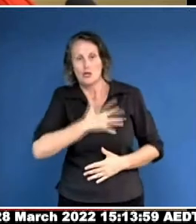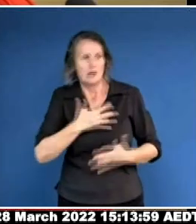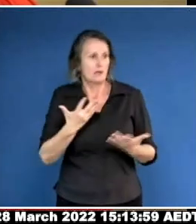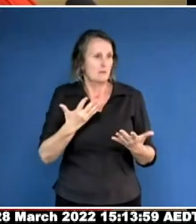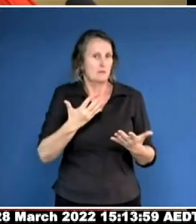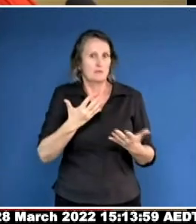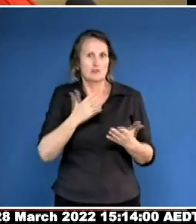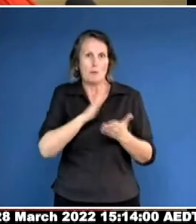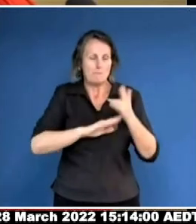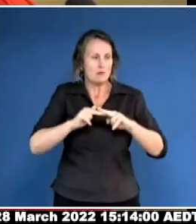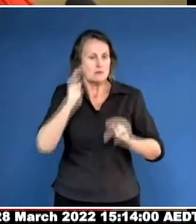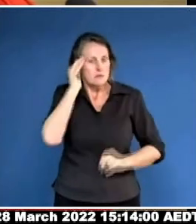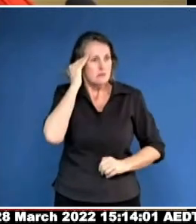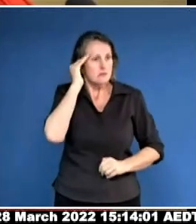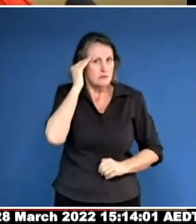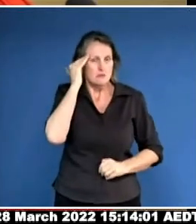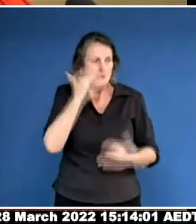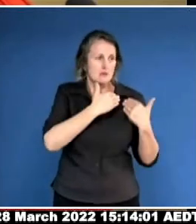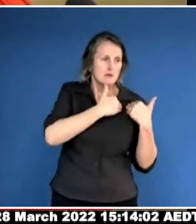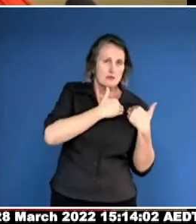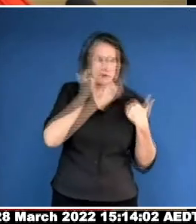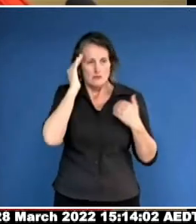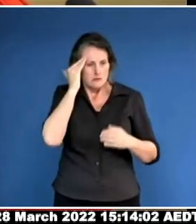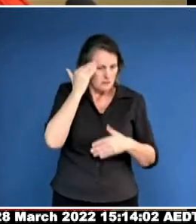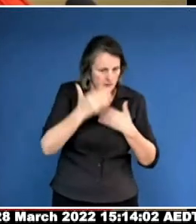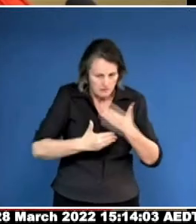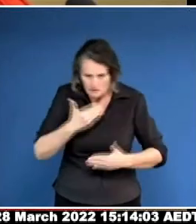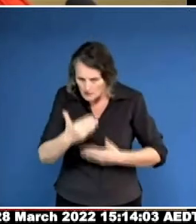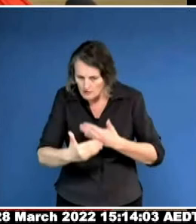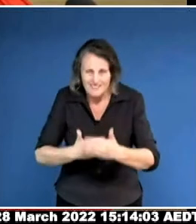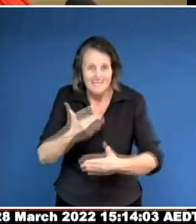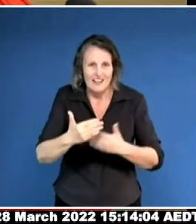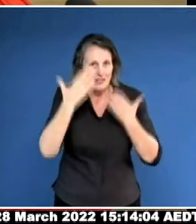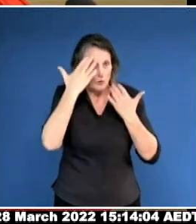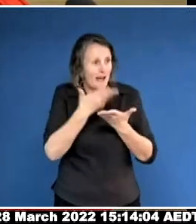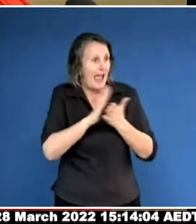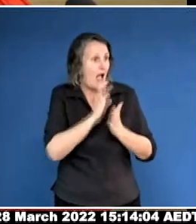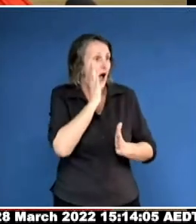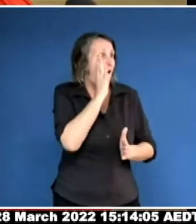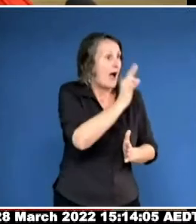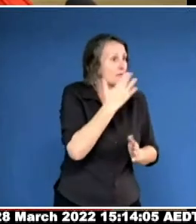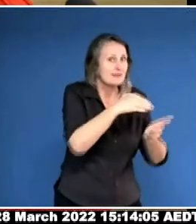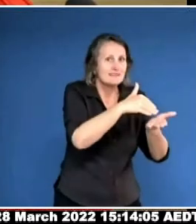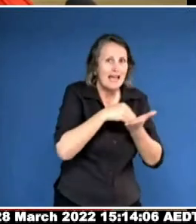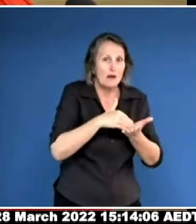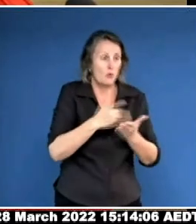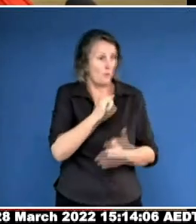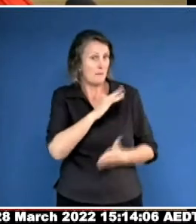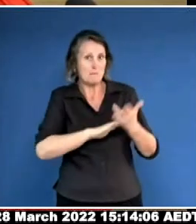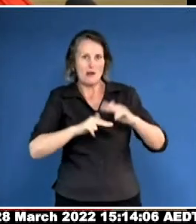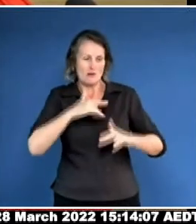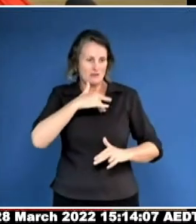responsibility and masking over things when they weren't okay, not knowing how to address the emotional trauma I